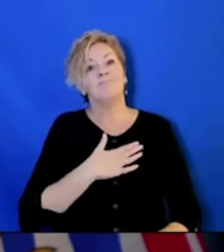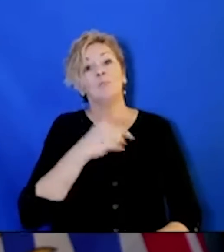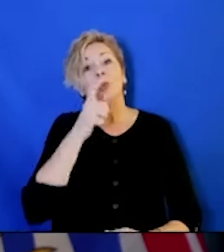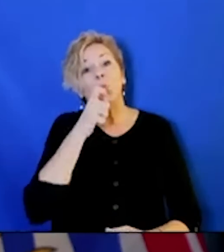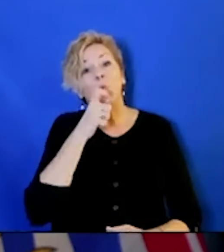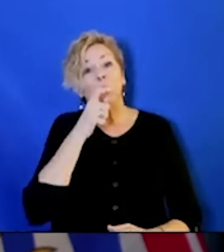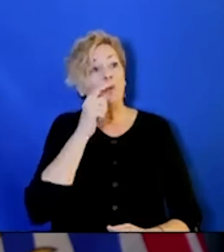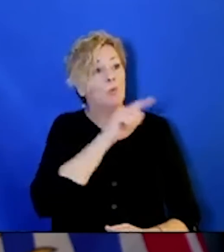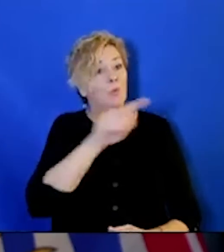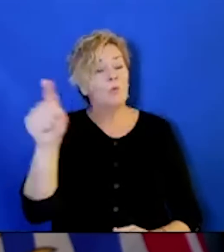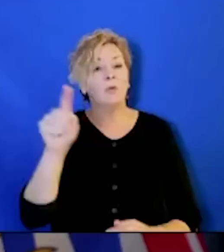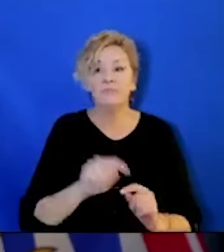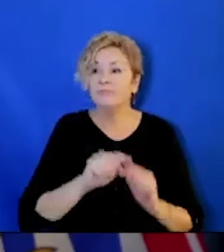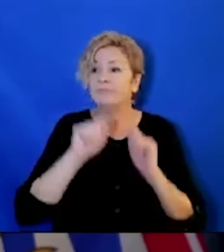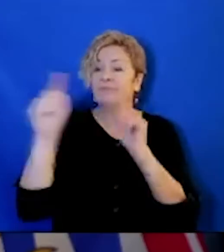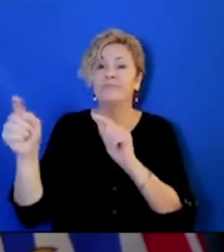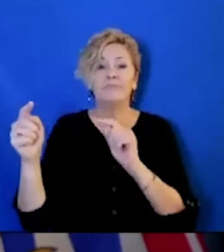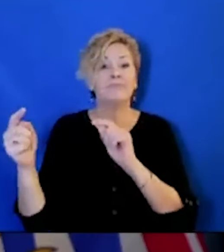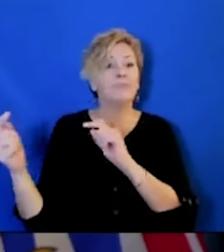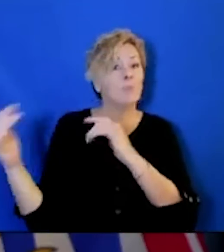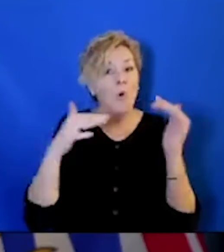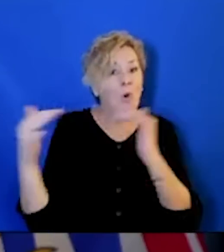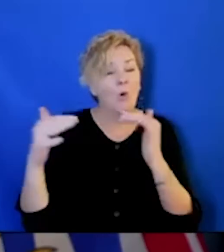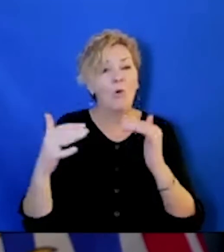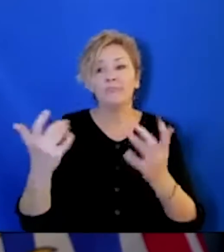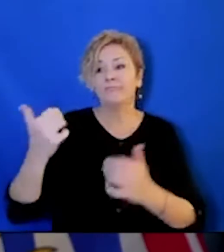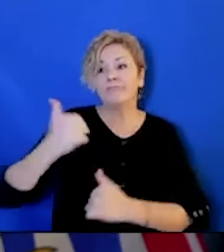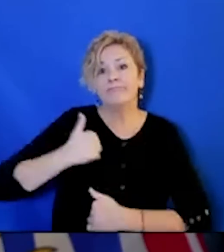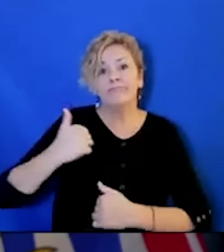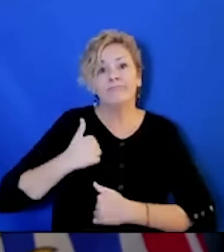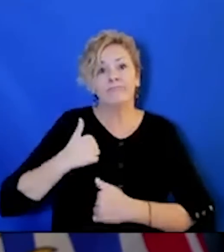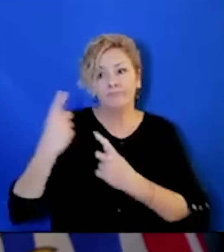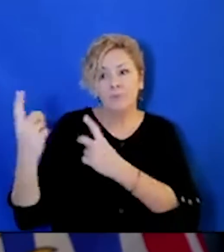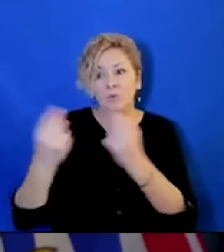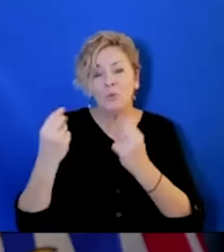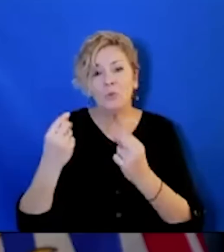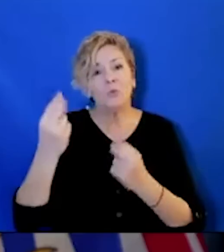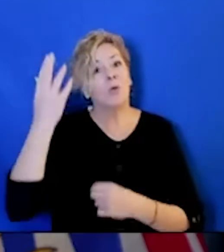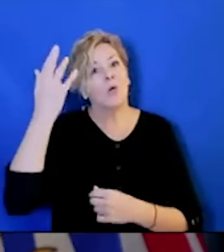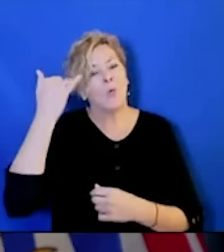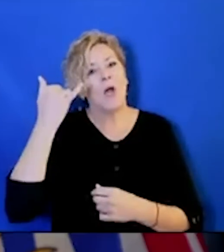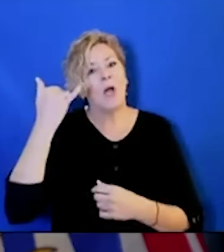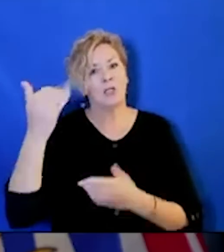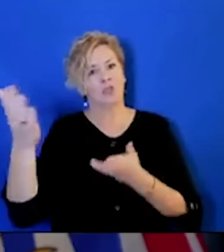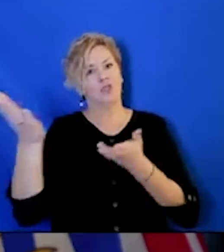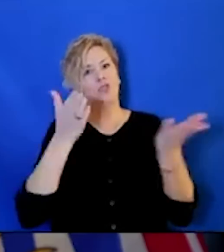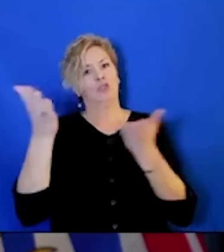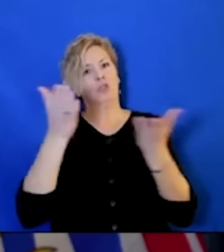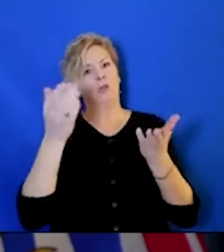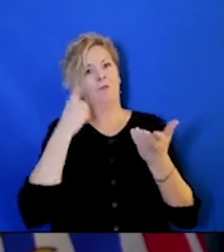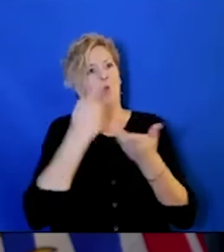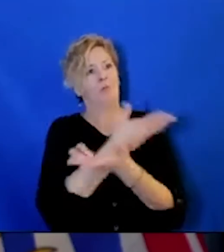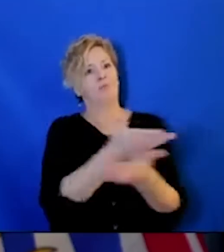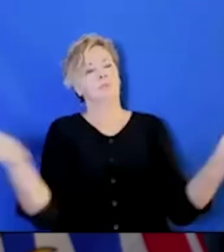Whether, like me, you've served in the military, you have a family, a friend, or you know your community who has served before